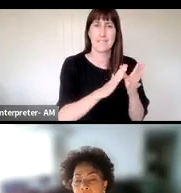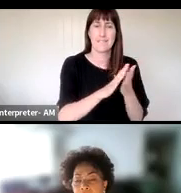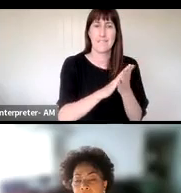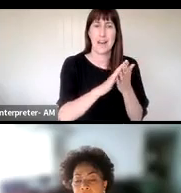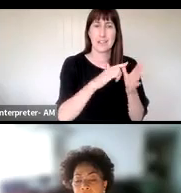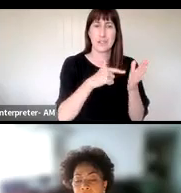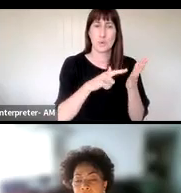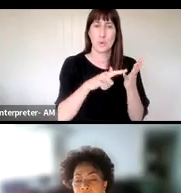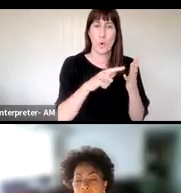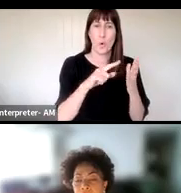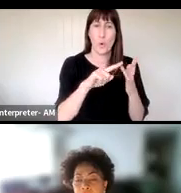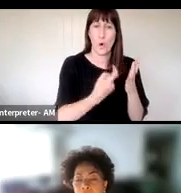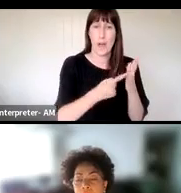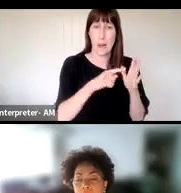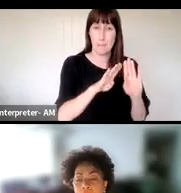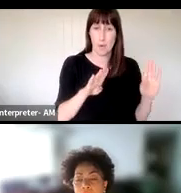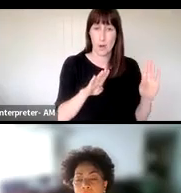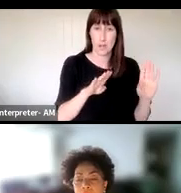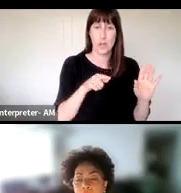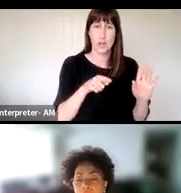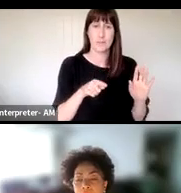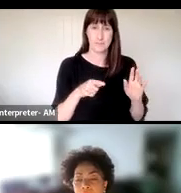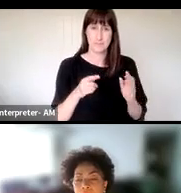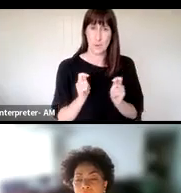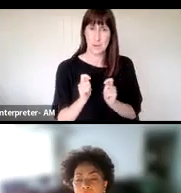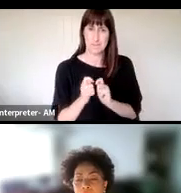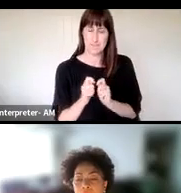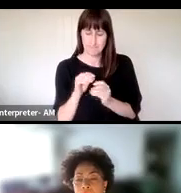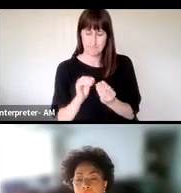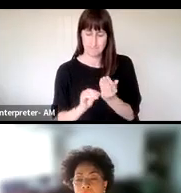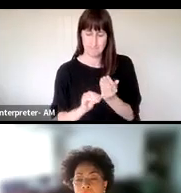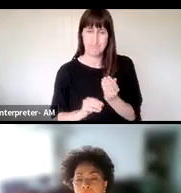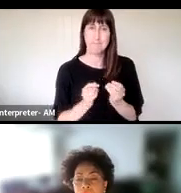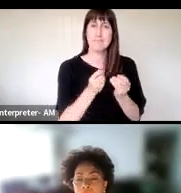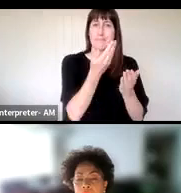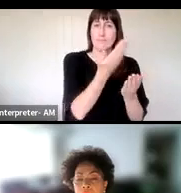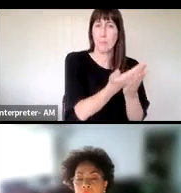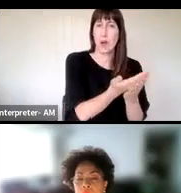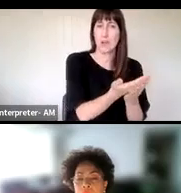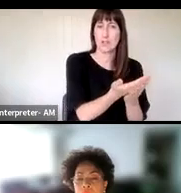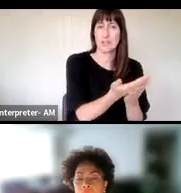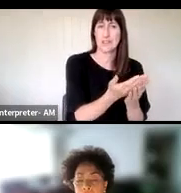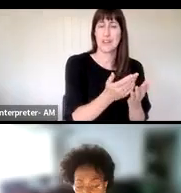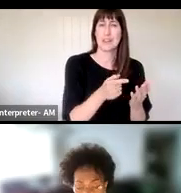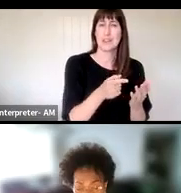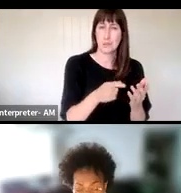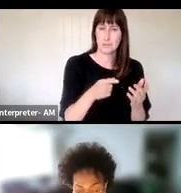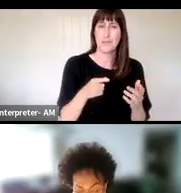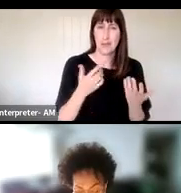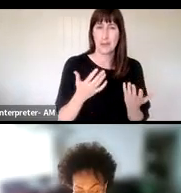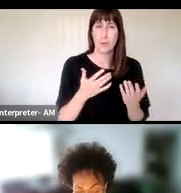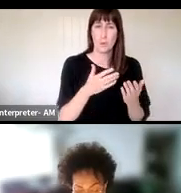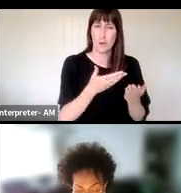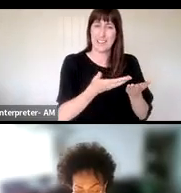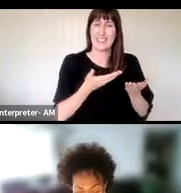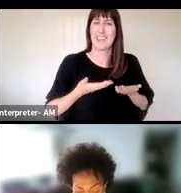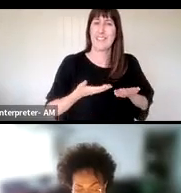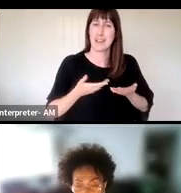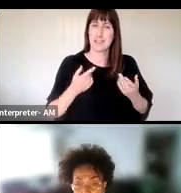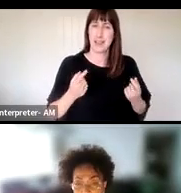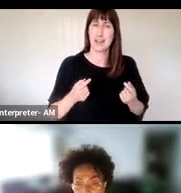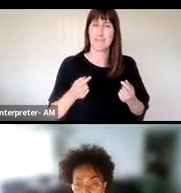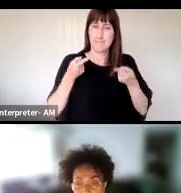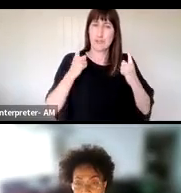Charter. We will amend it, but then that will give me and my team the ability to make it happen. And we engage with the community in doing